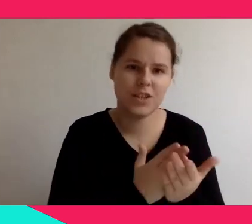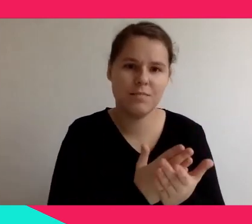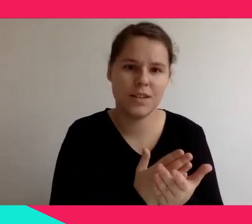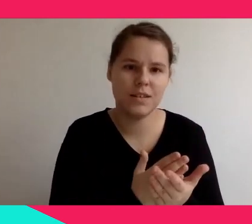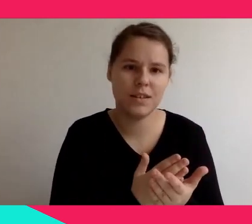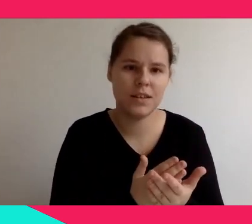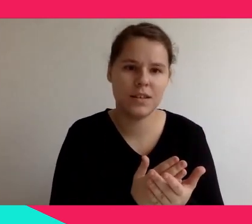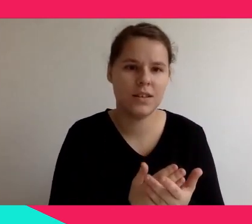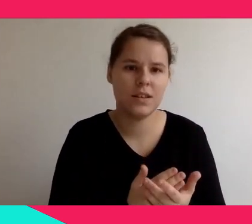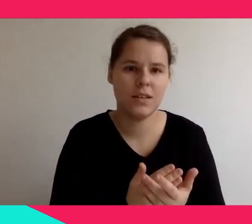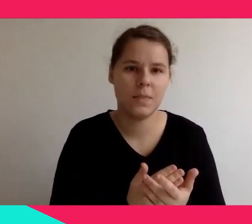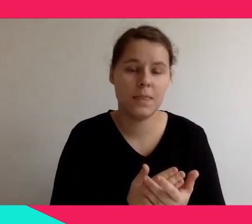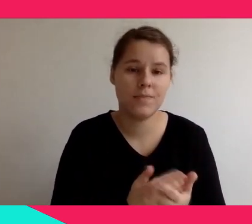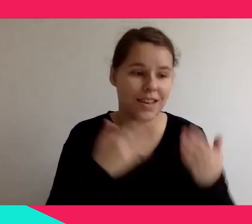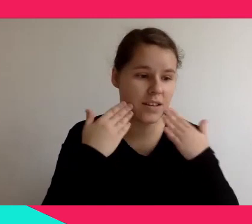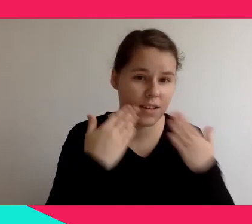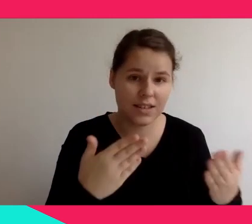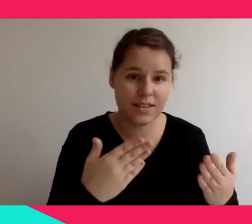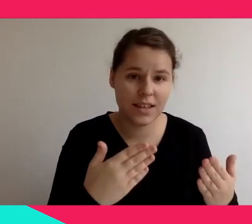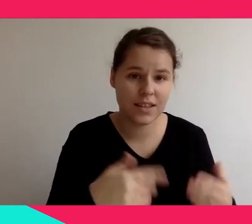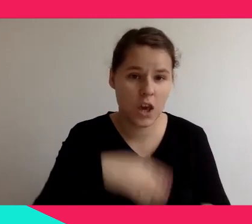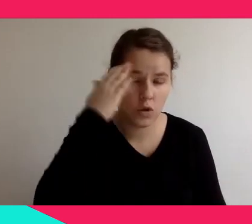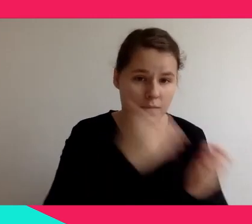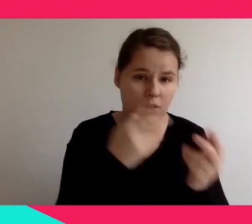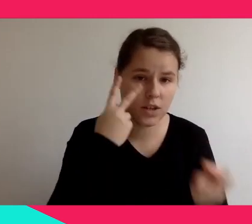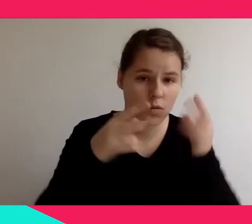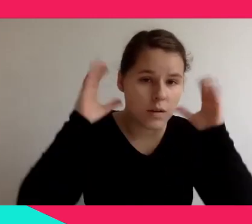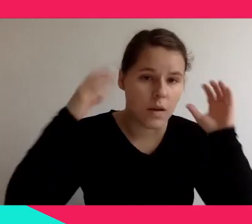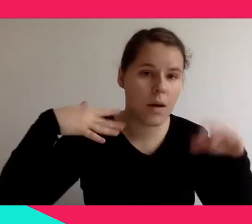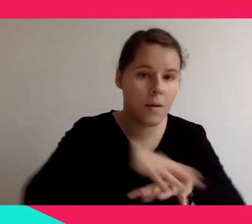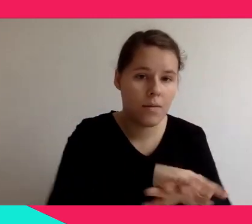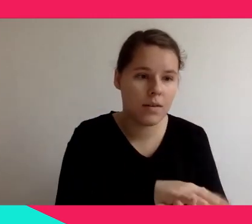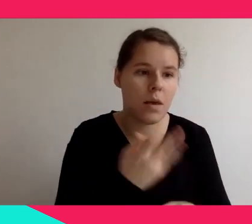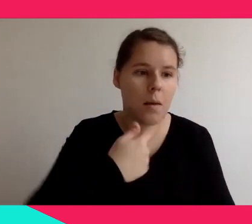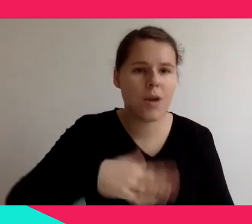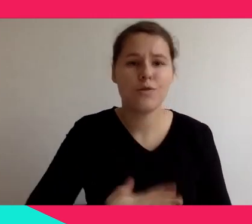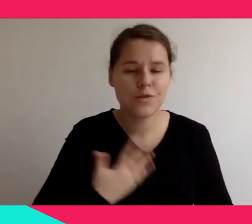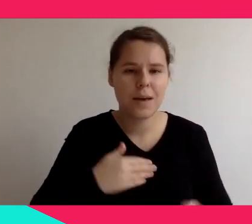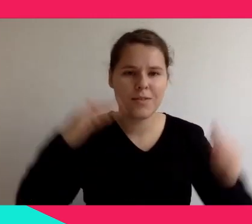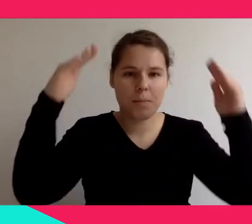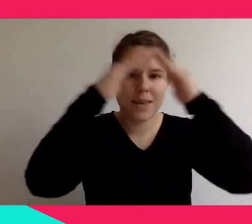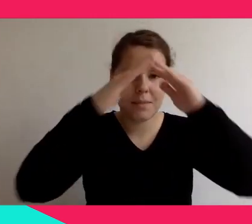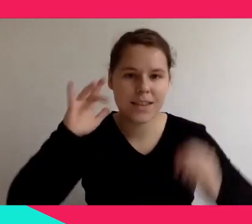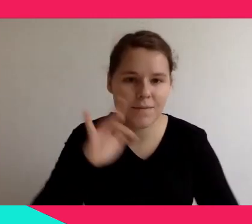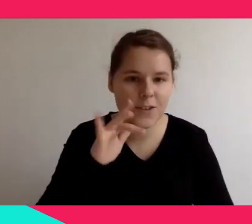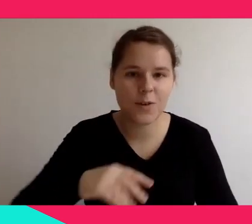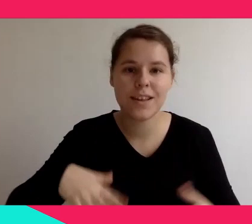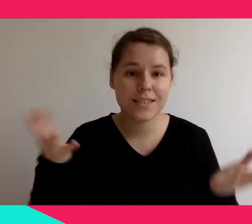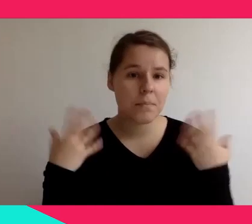that, or go through a wall in virtual reality. You don't do it because it's unnatural, and